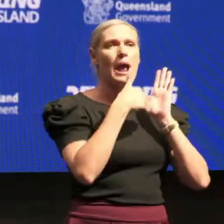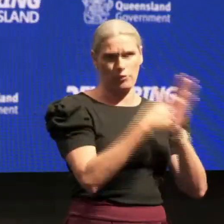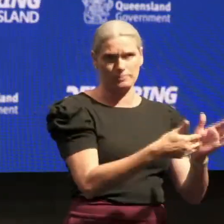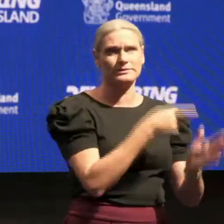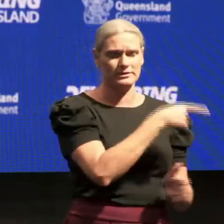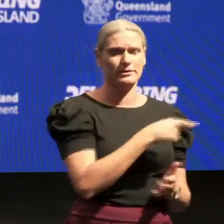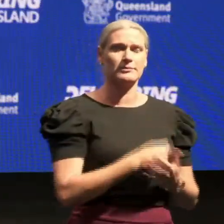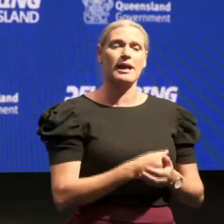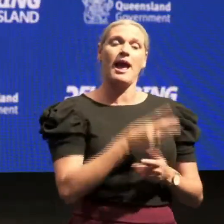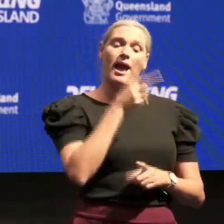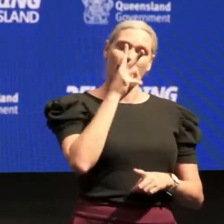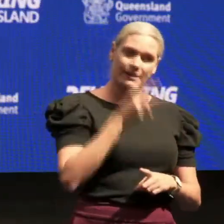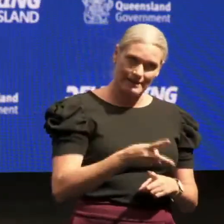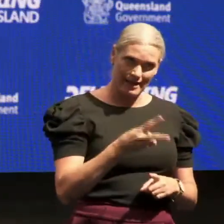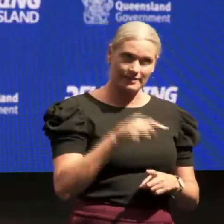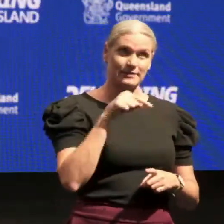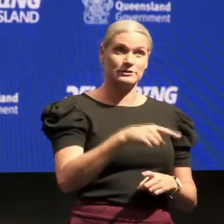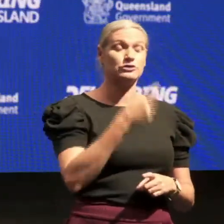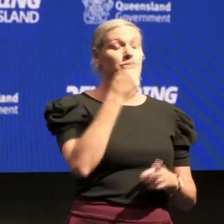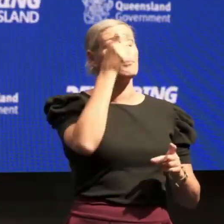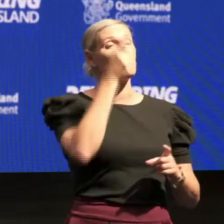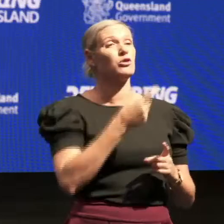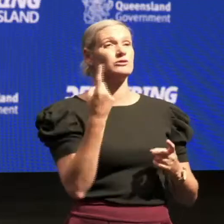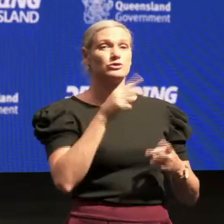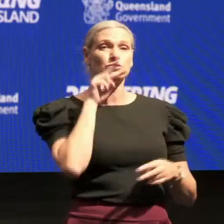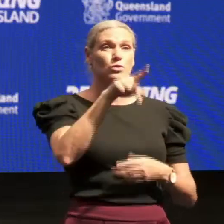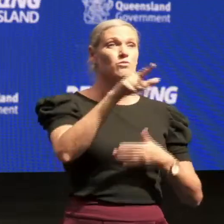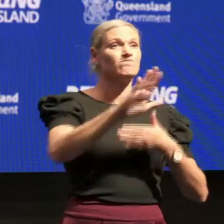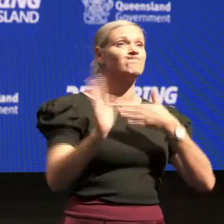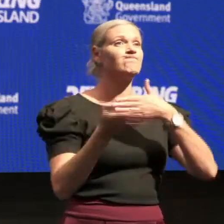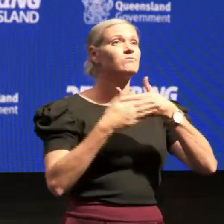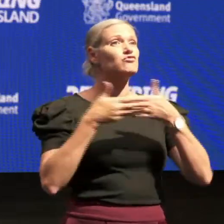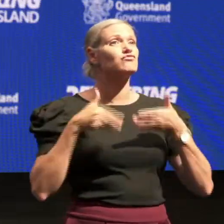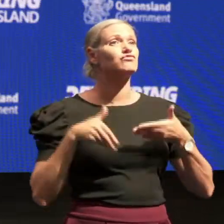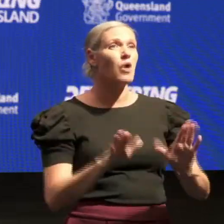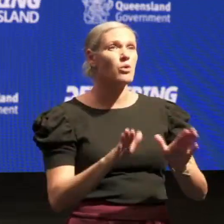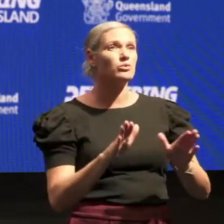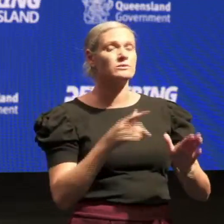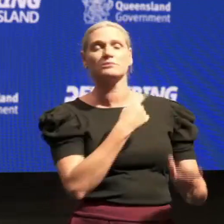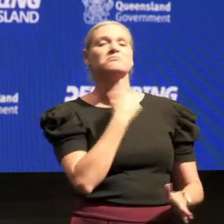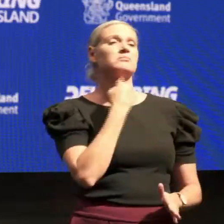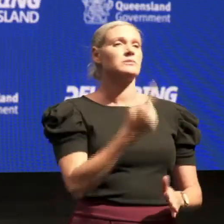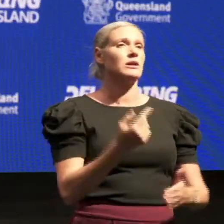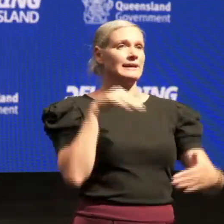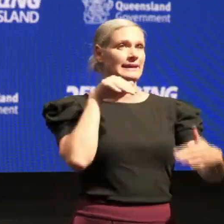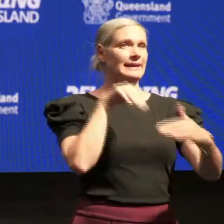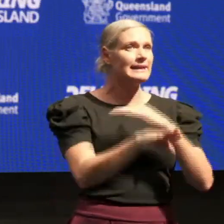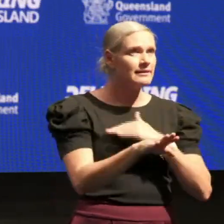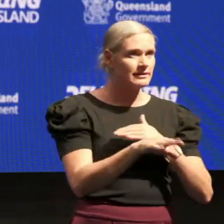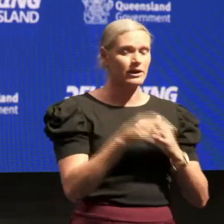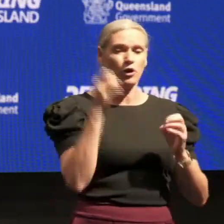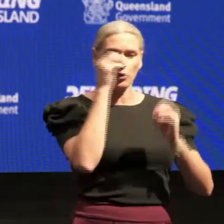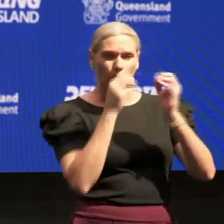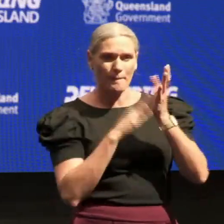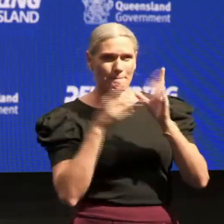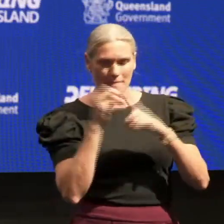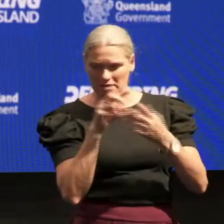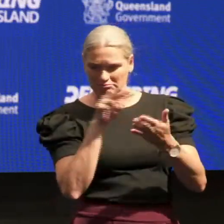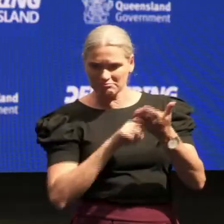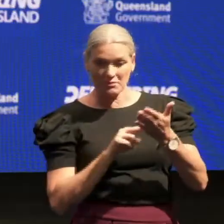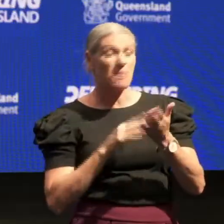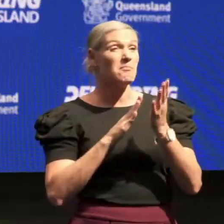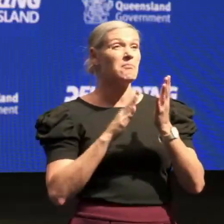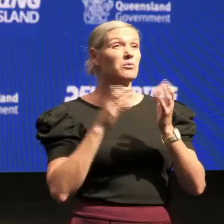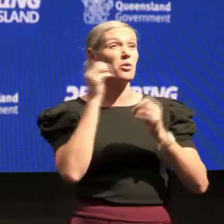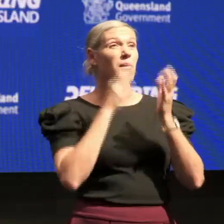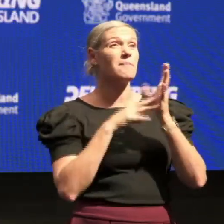again, this was a person who came upon a road closed area, entered details into Google Maps, and then Google